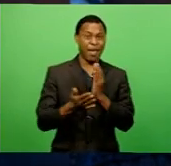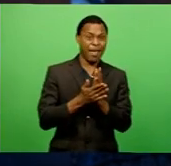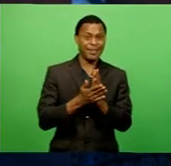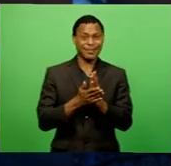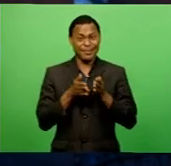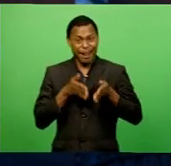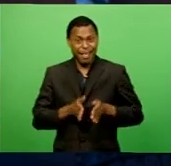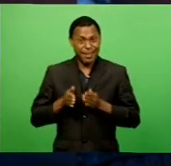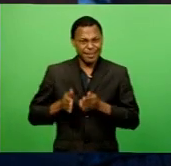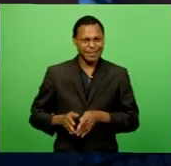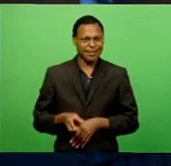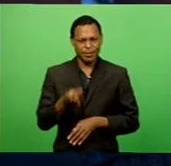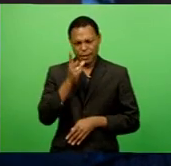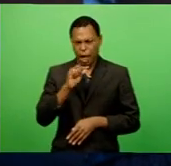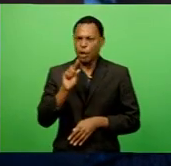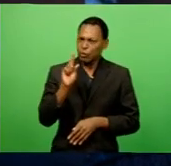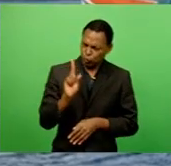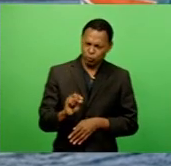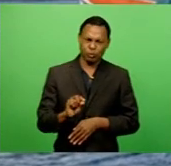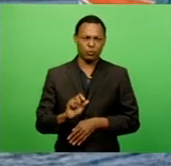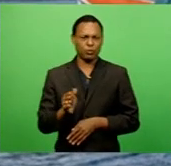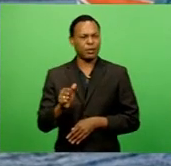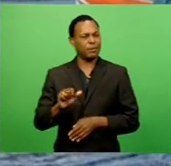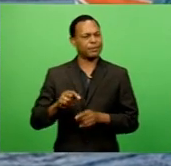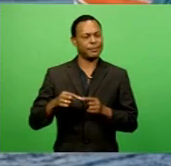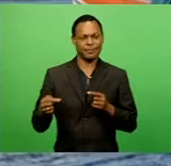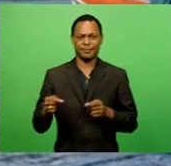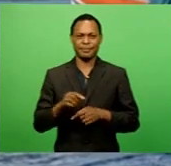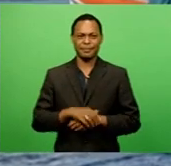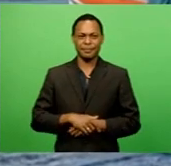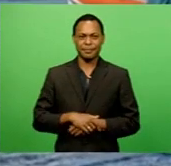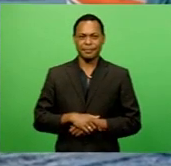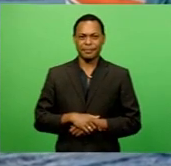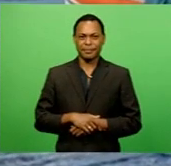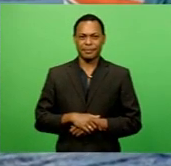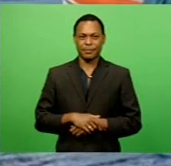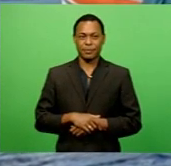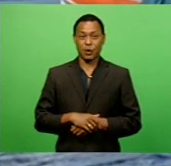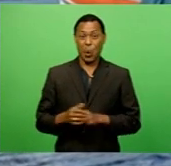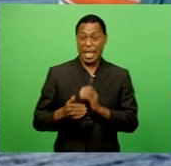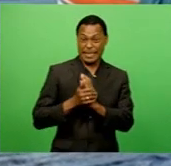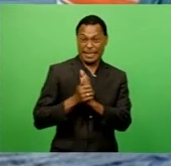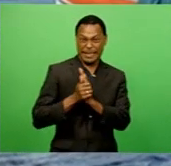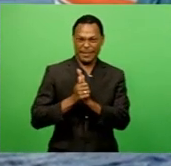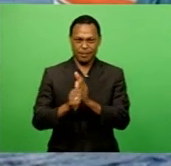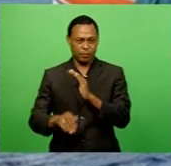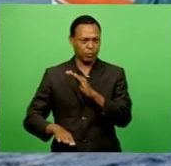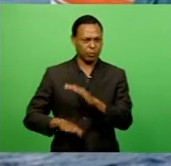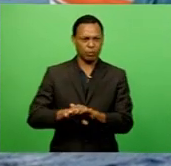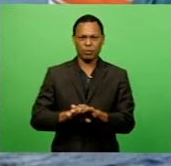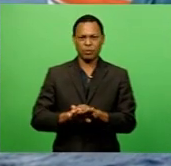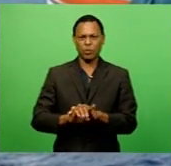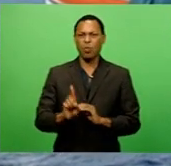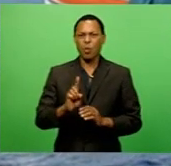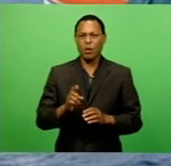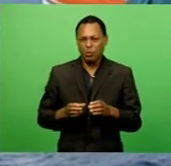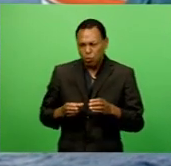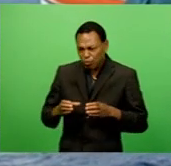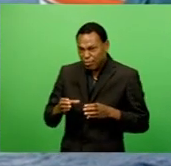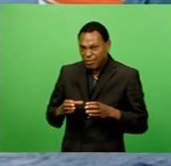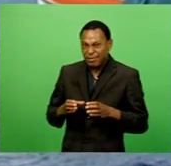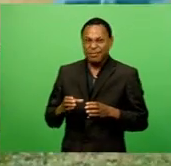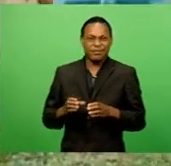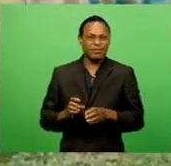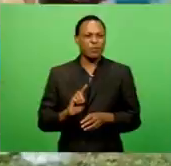do anything. You can do anything. Matthias has skillfully coordinated Field Ready's activities in Fiji through several